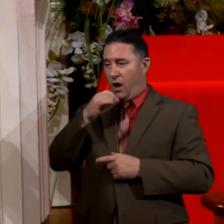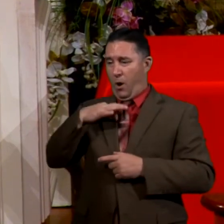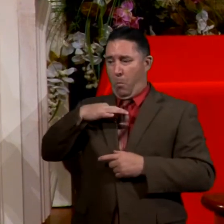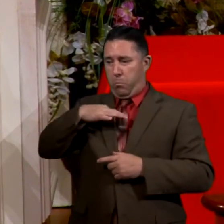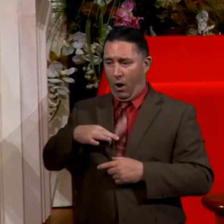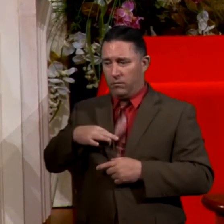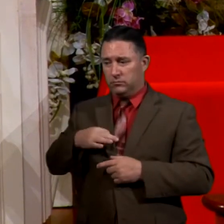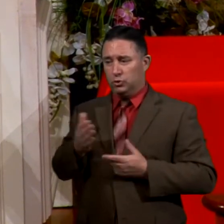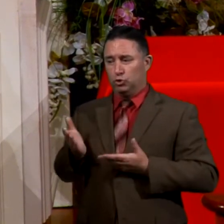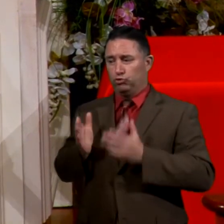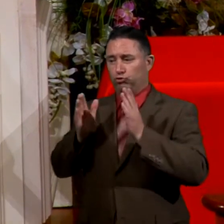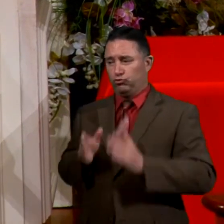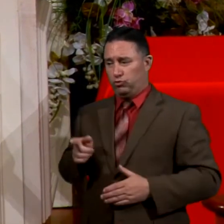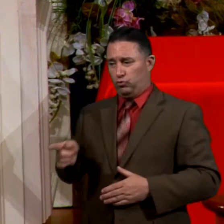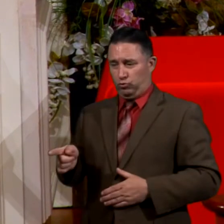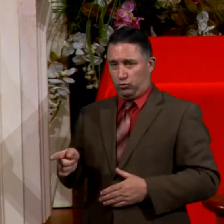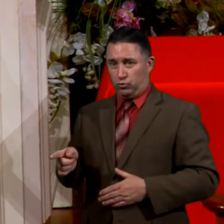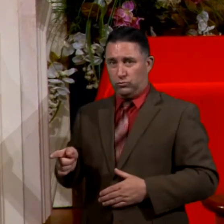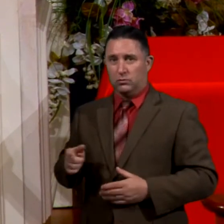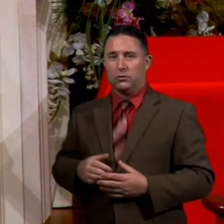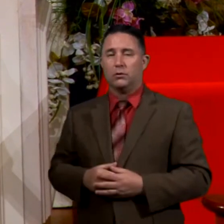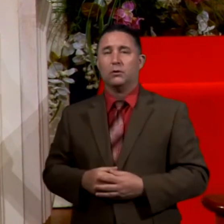"Unprofitable servant."